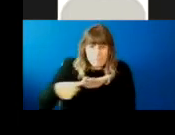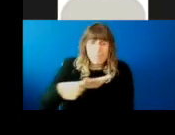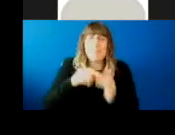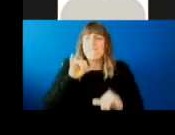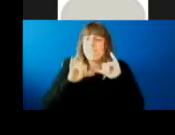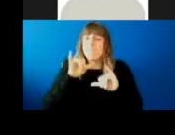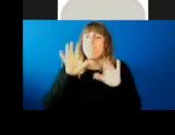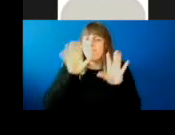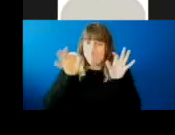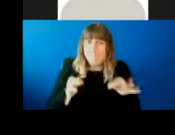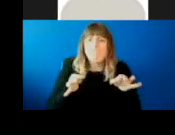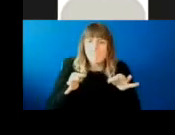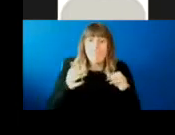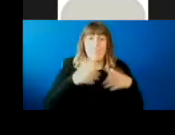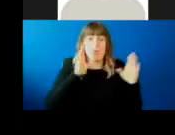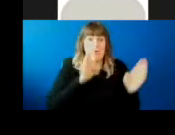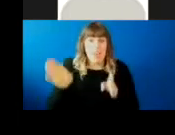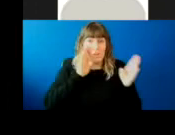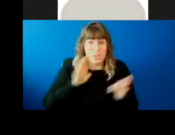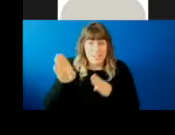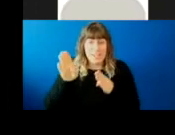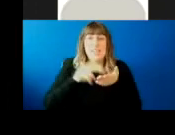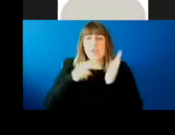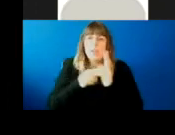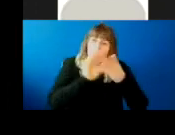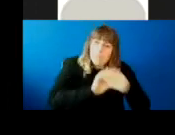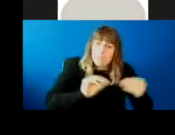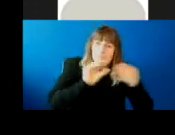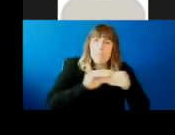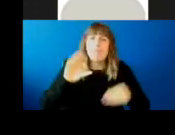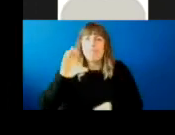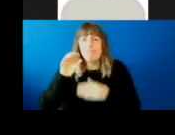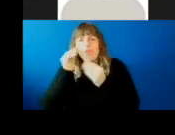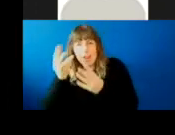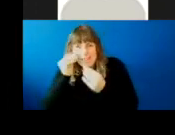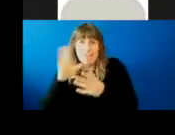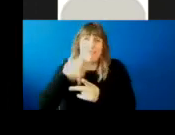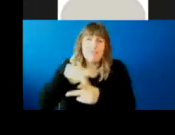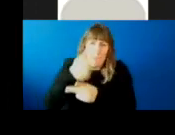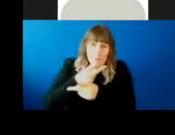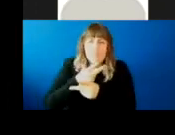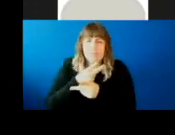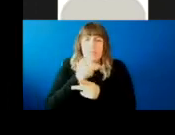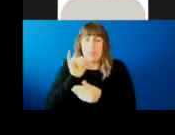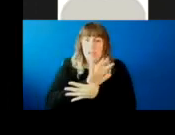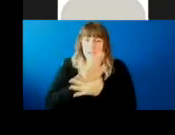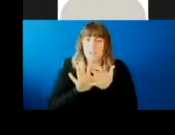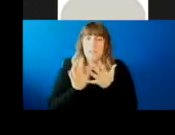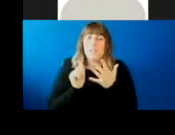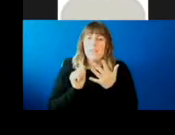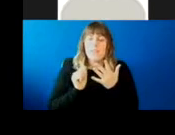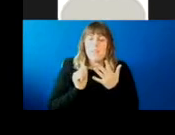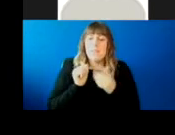a strategy which included content types and storytelling. But basically, like, meeting qualified leads is